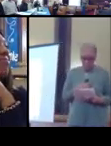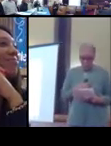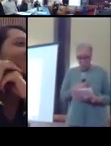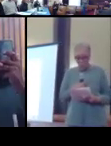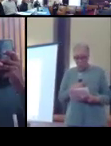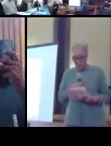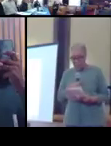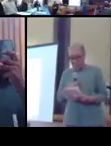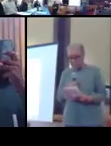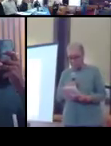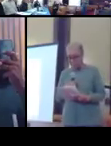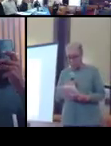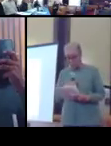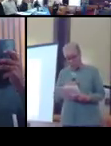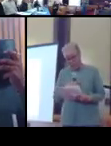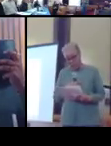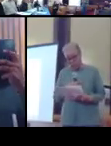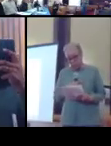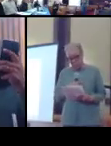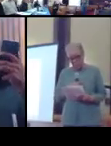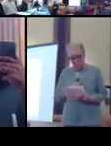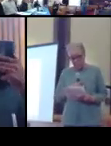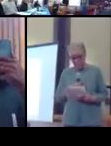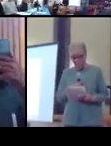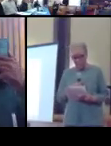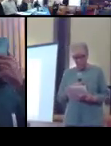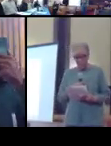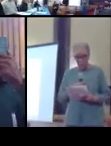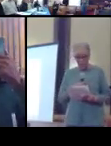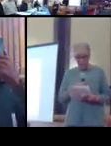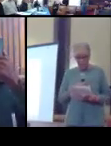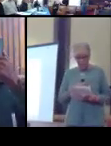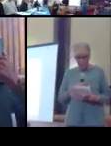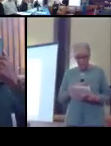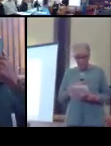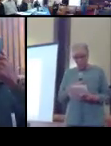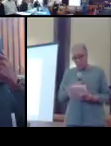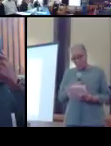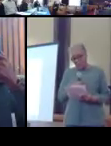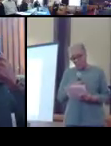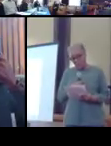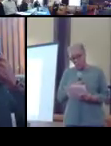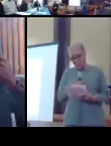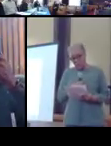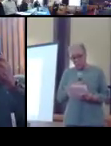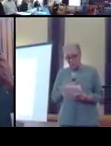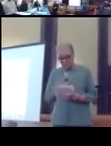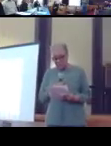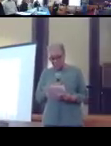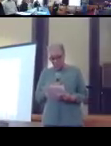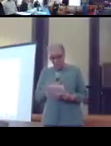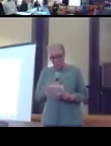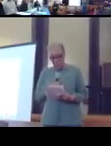years. Growing up here is something that I can truly say I am very proud. Who can say they grew up in